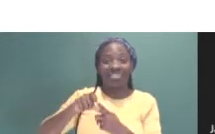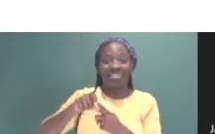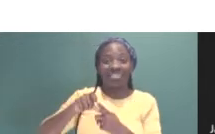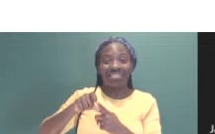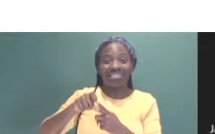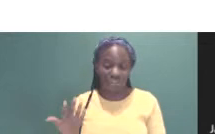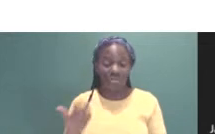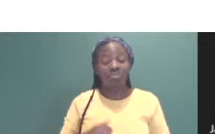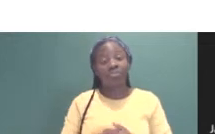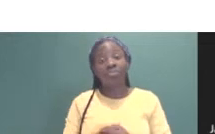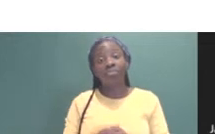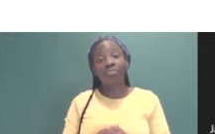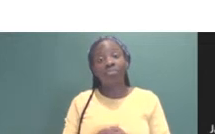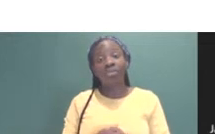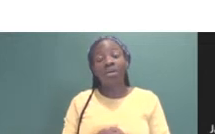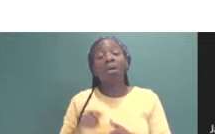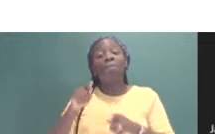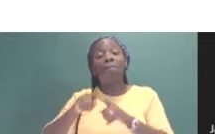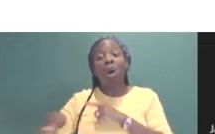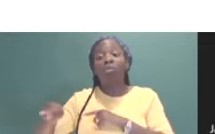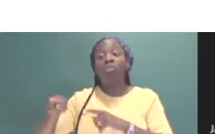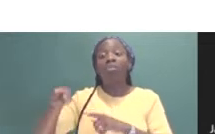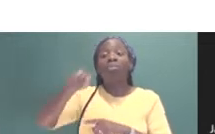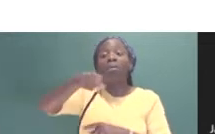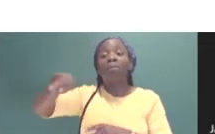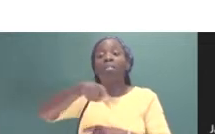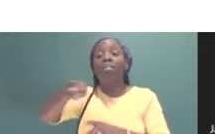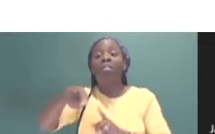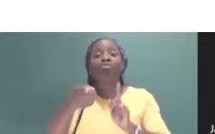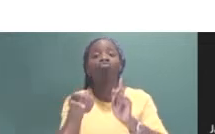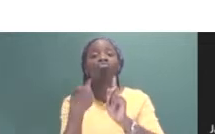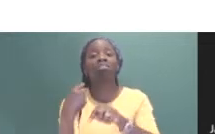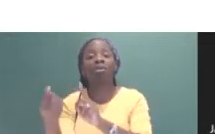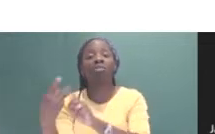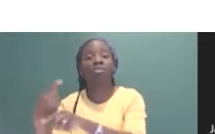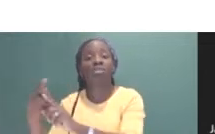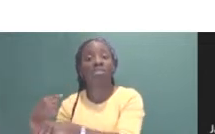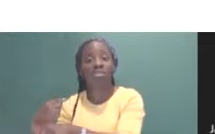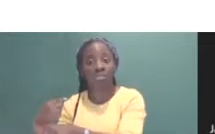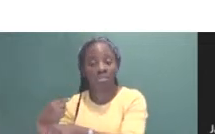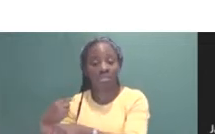Most of the people who responded, I think over